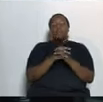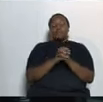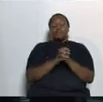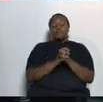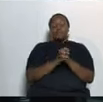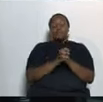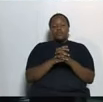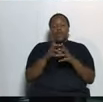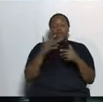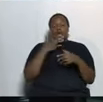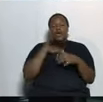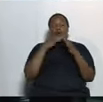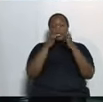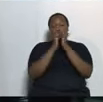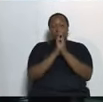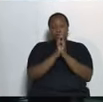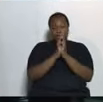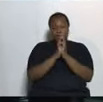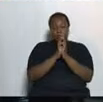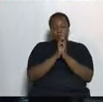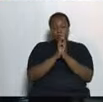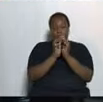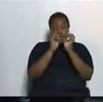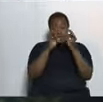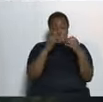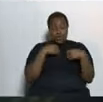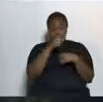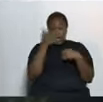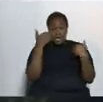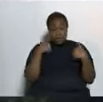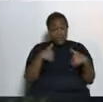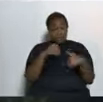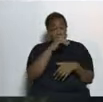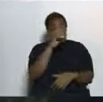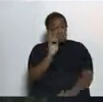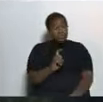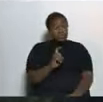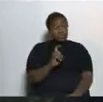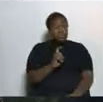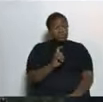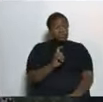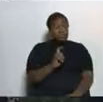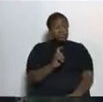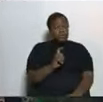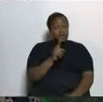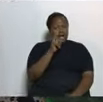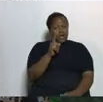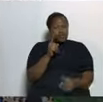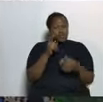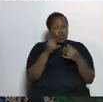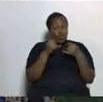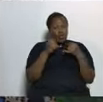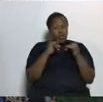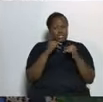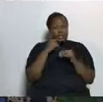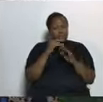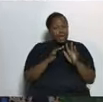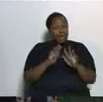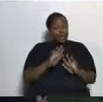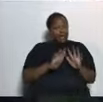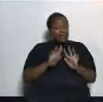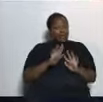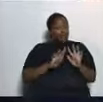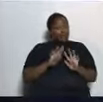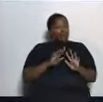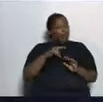Mwambie Yesu. Pray. Tunaomba sasa. Is there somebody else? Je, kuna mtu mmoja mahali fulani? You're hesitating. Ambaye bado unasita. But you